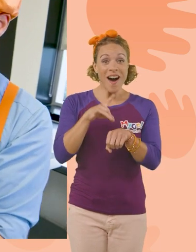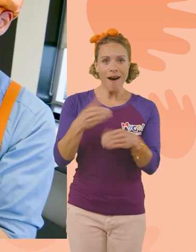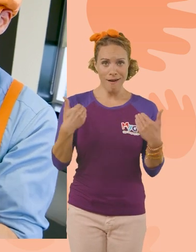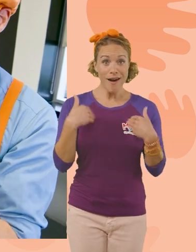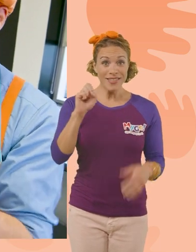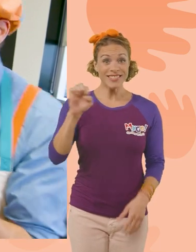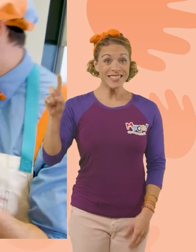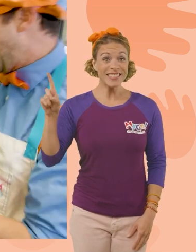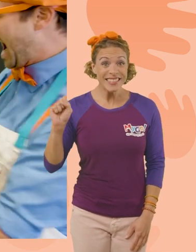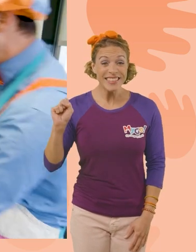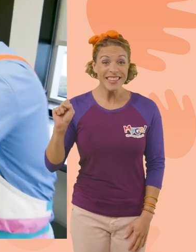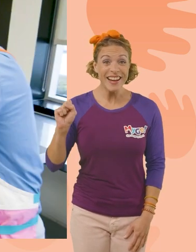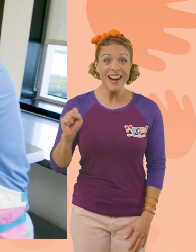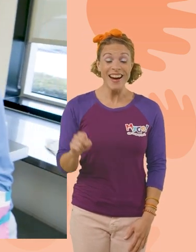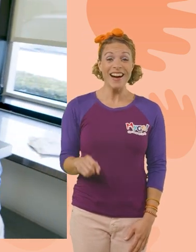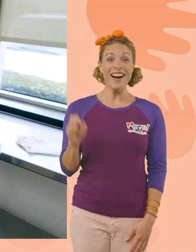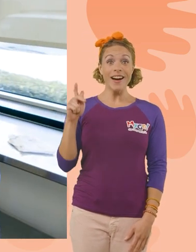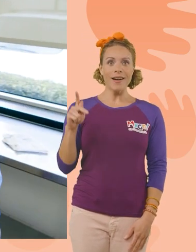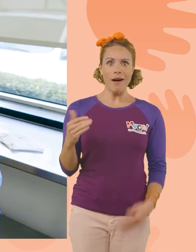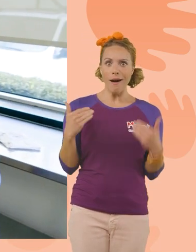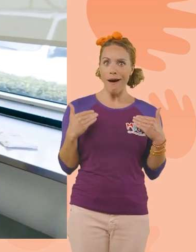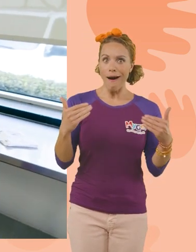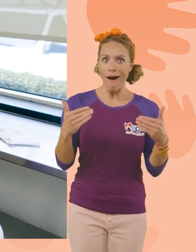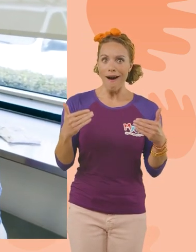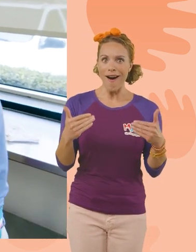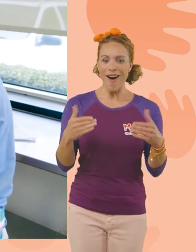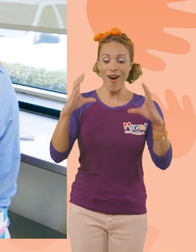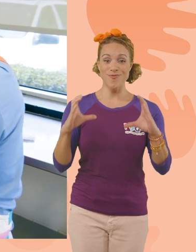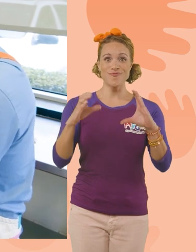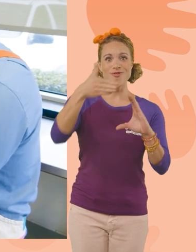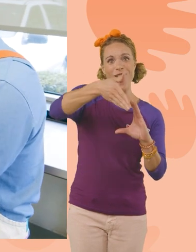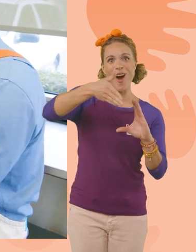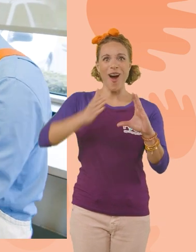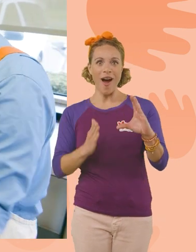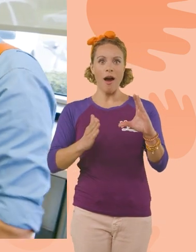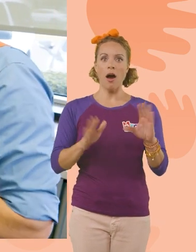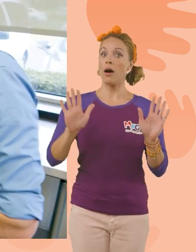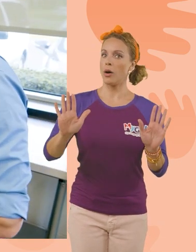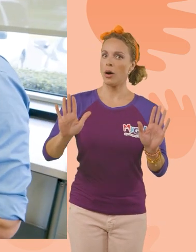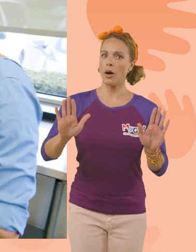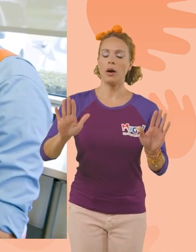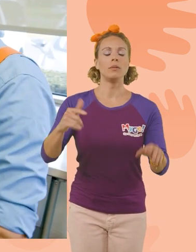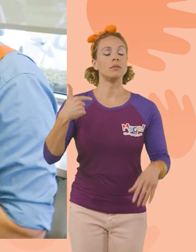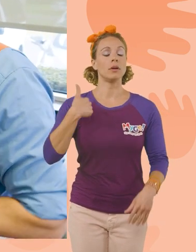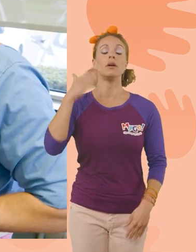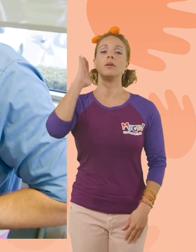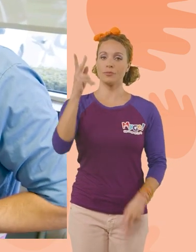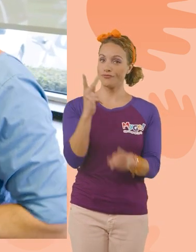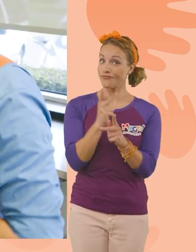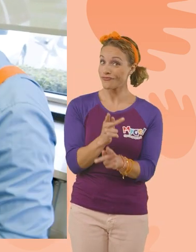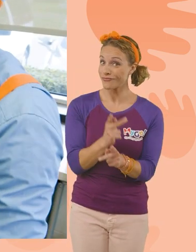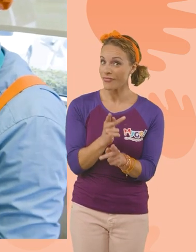watermelons have seeds. Okay, let's cut open the watermelon. Whoa, I'm gonna